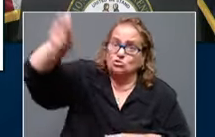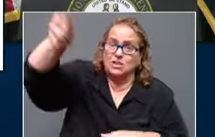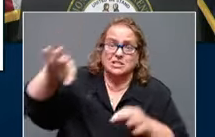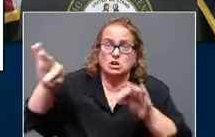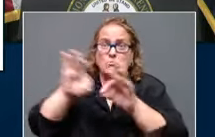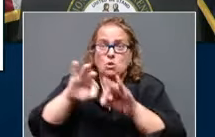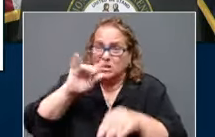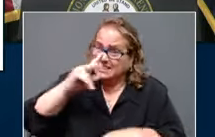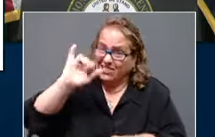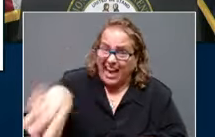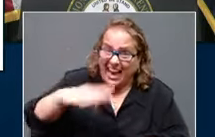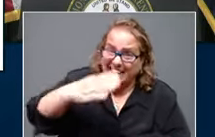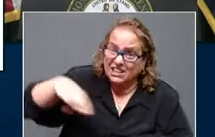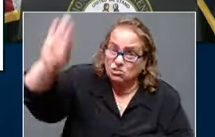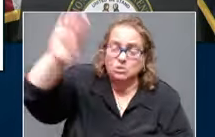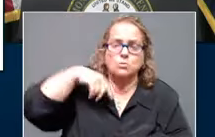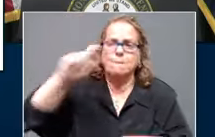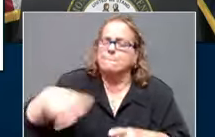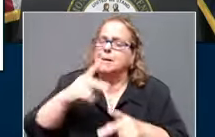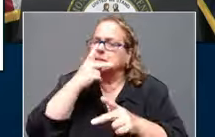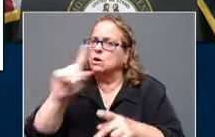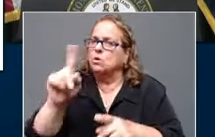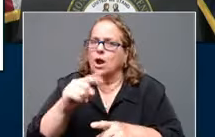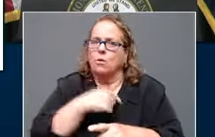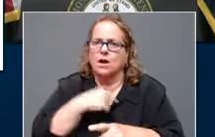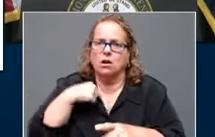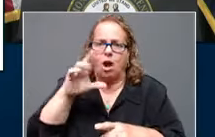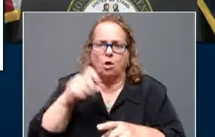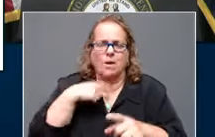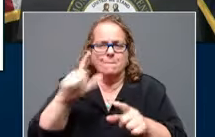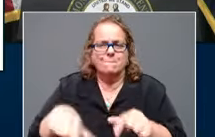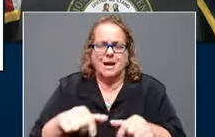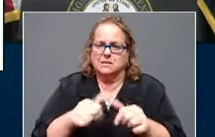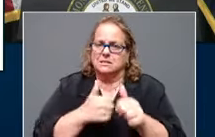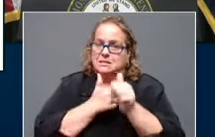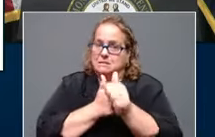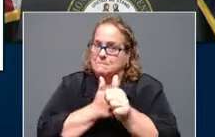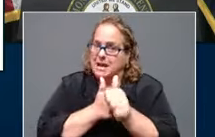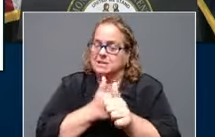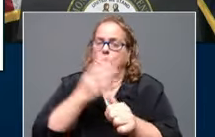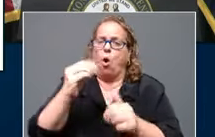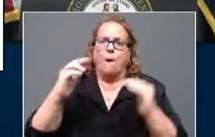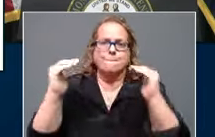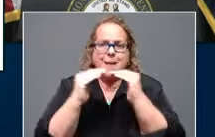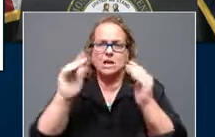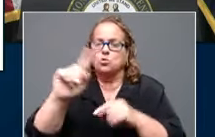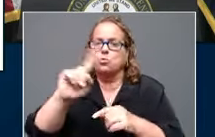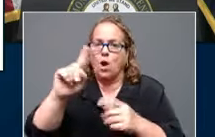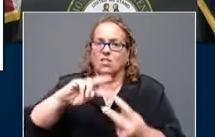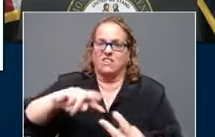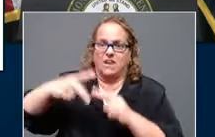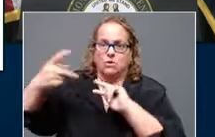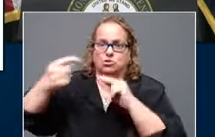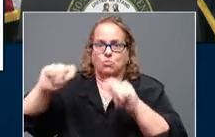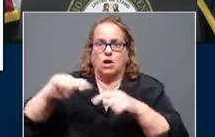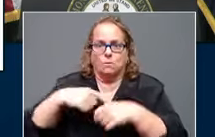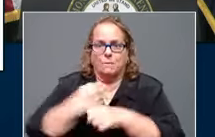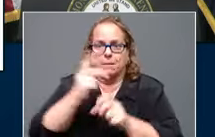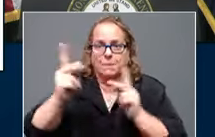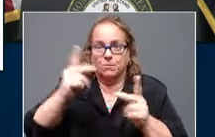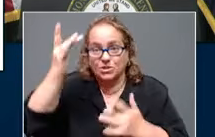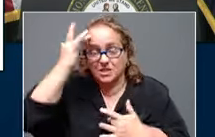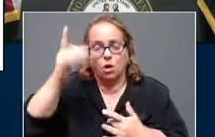many of us as possible. That's what it is. That's what this virus does. And it will change and it will mutate. It will try to find every single